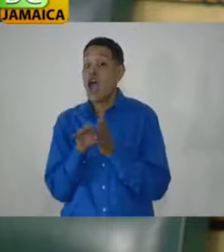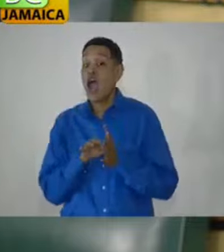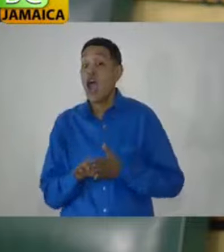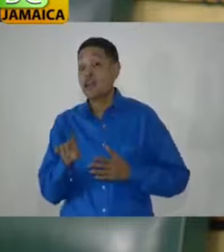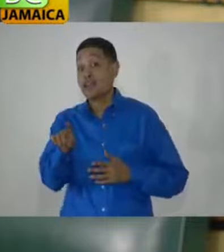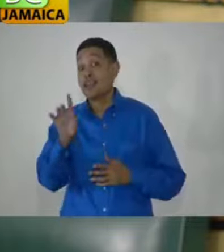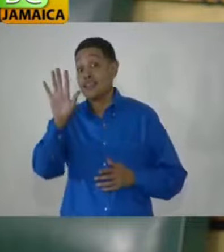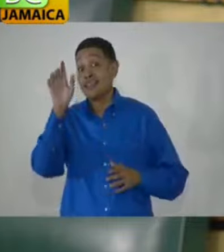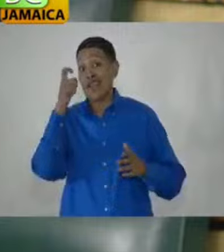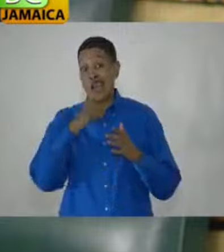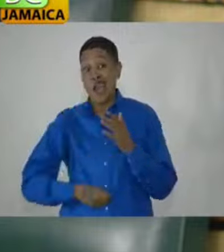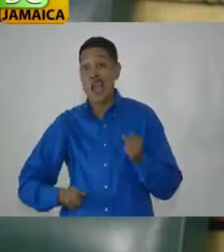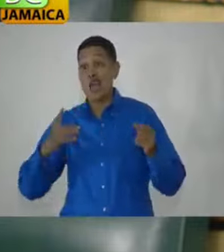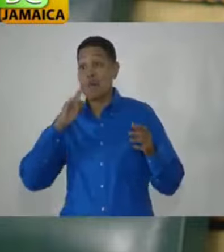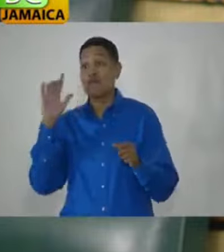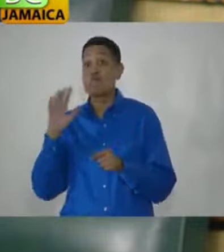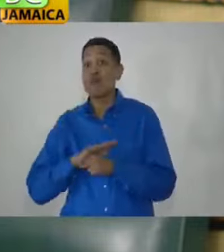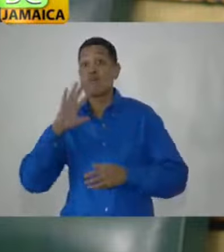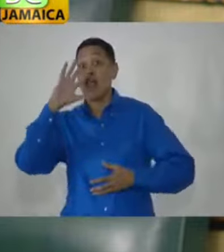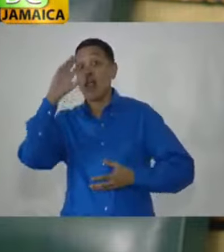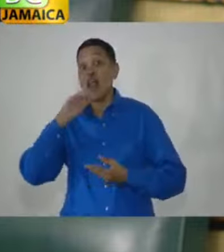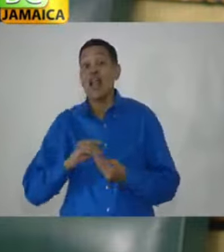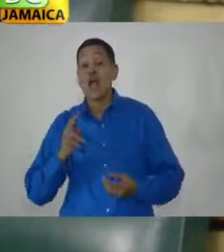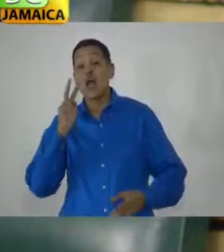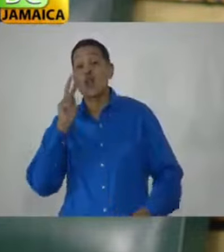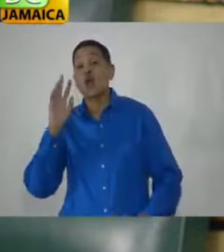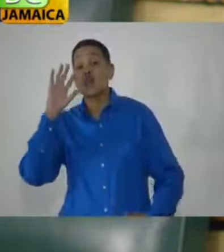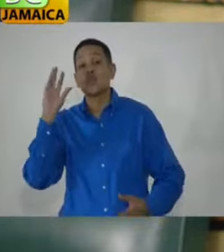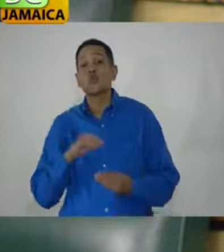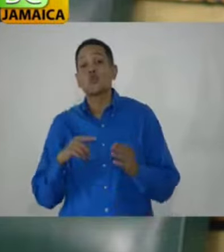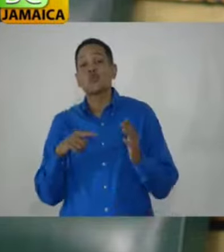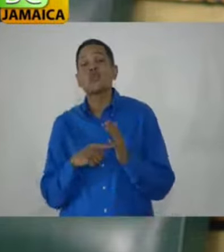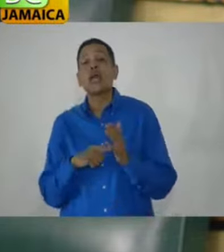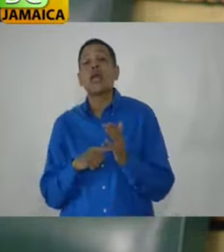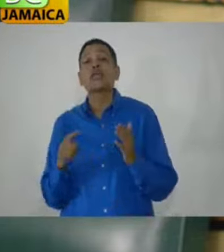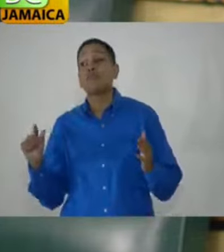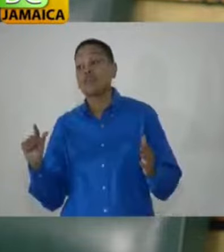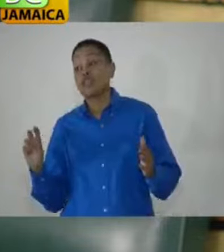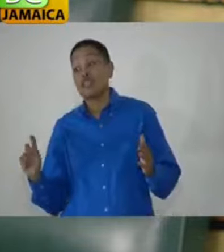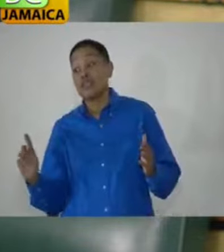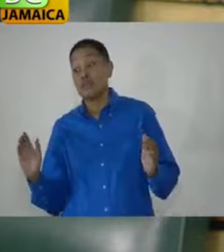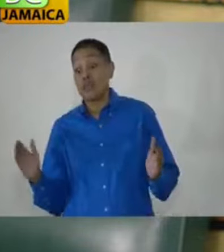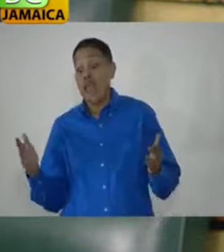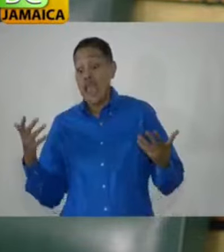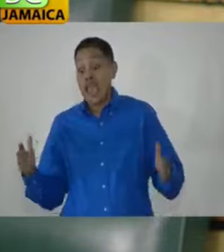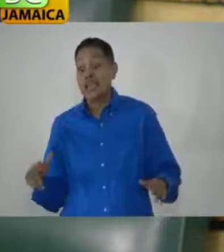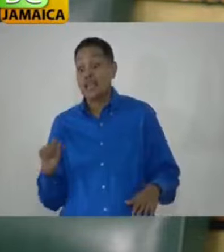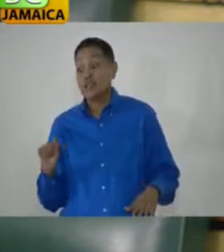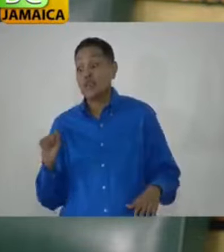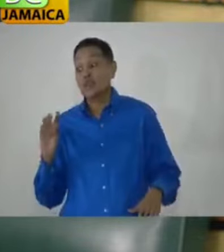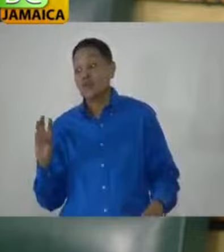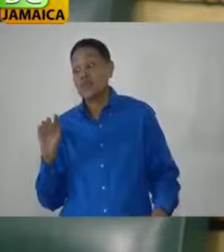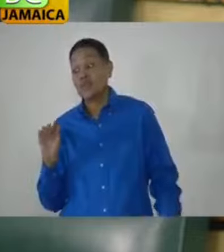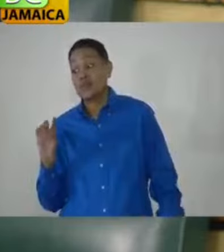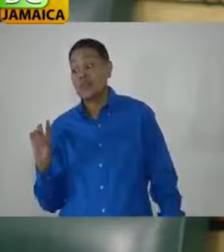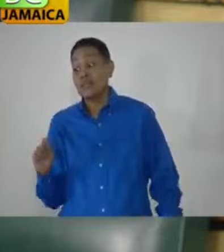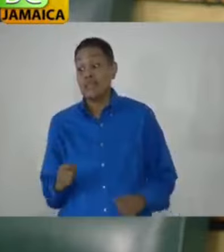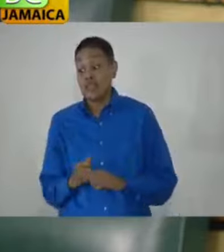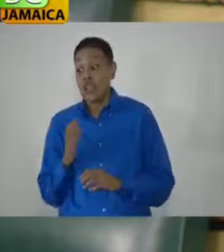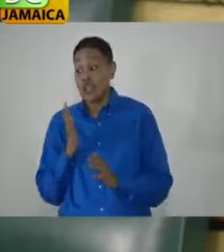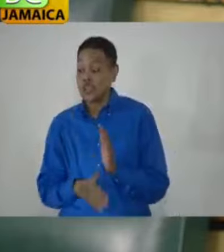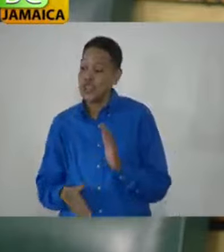promises, we're looking at total debt to GDP at the end of fiscal